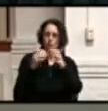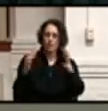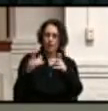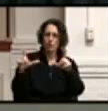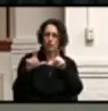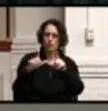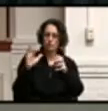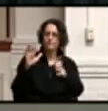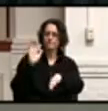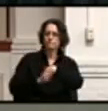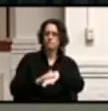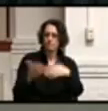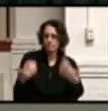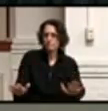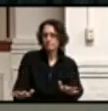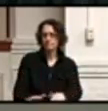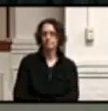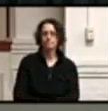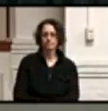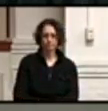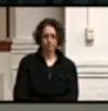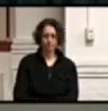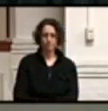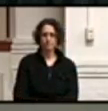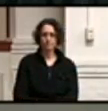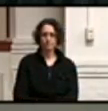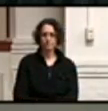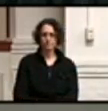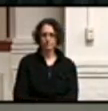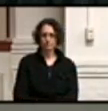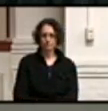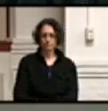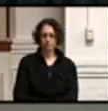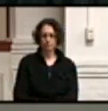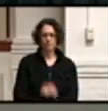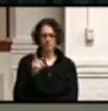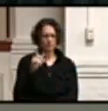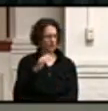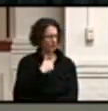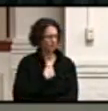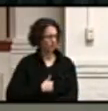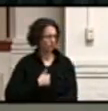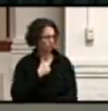Is there any further discussion? Just want to put out